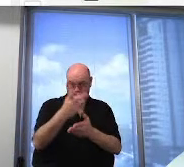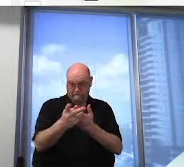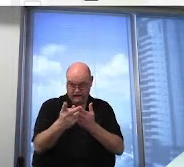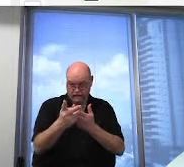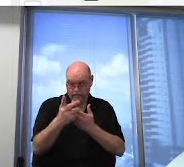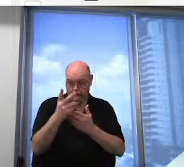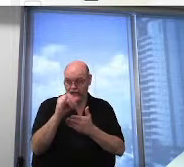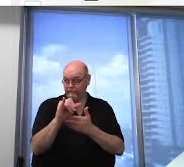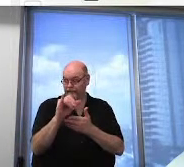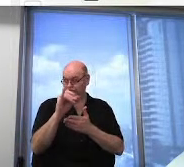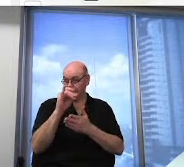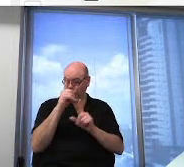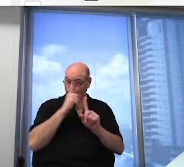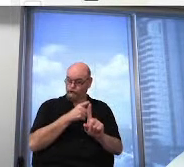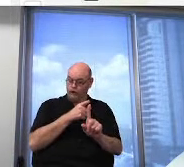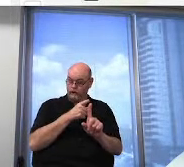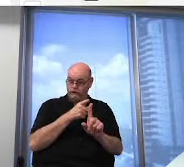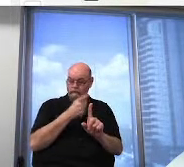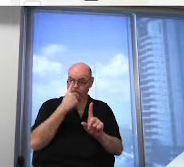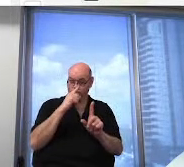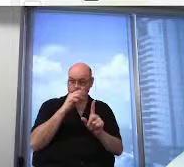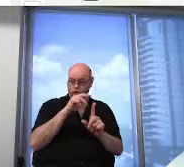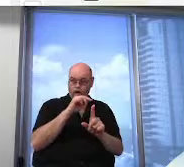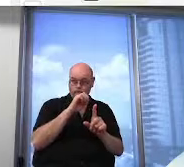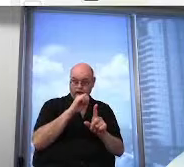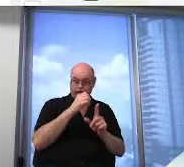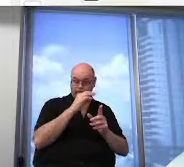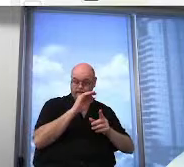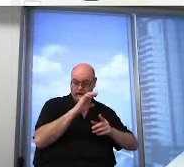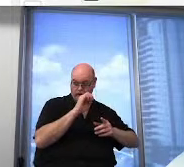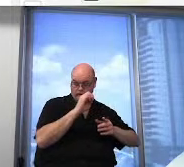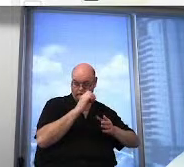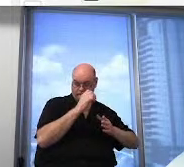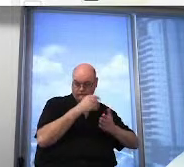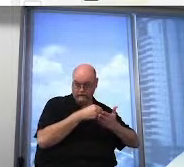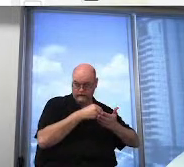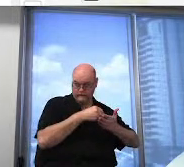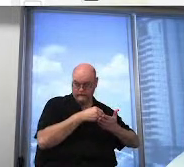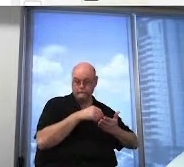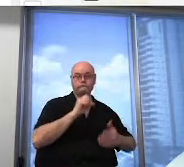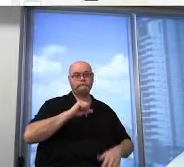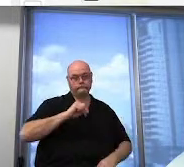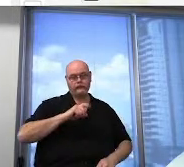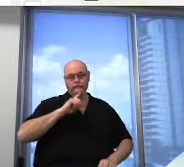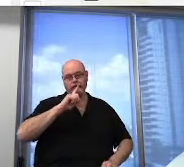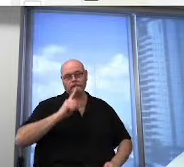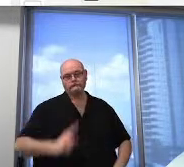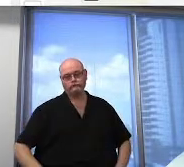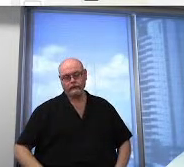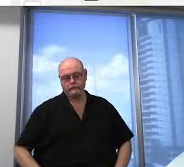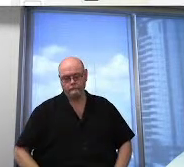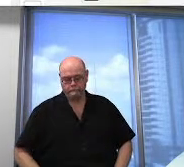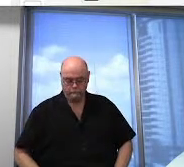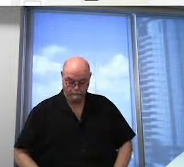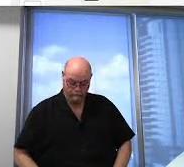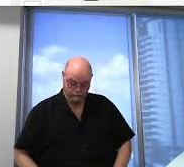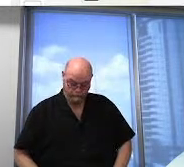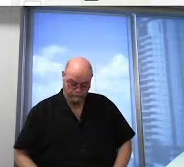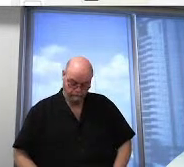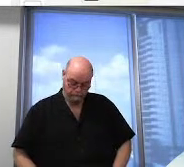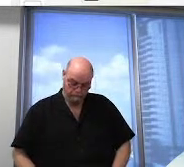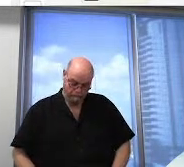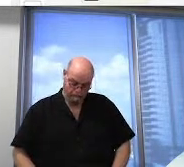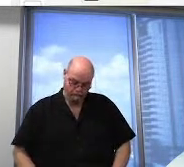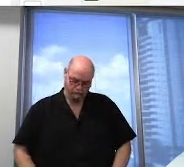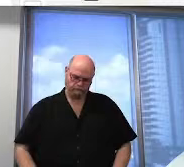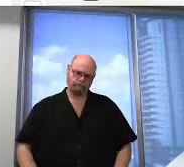fail. And those are the poles that are targeted for ratepayer funding in this budget. Is that what I'm understanding? Your understanding is correct. Other